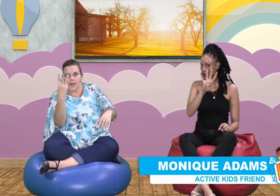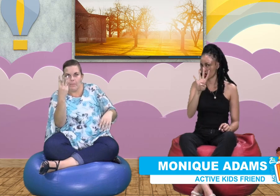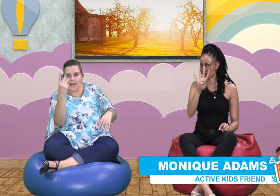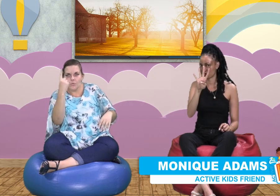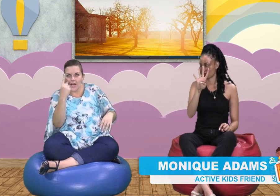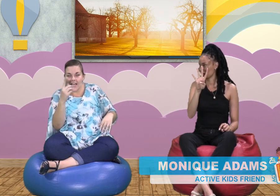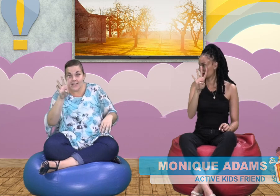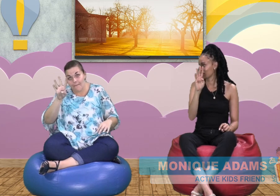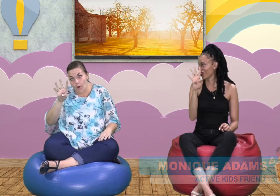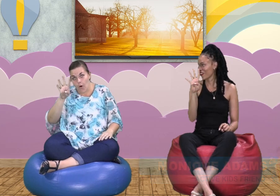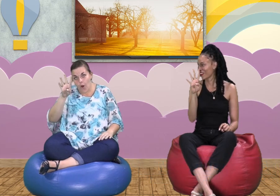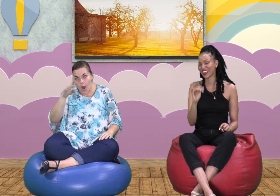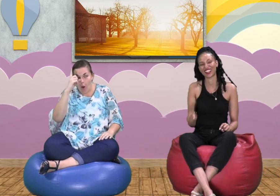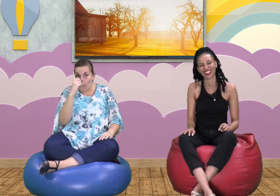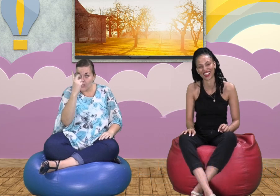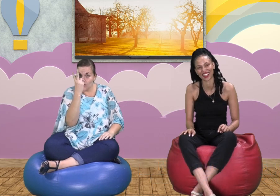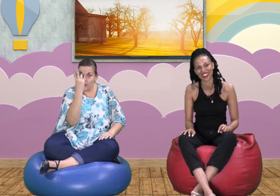Not three. Plus one is four.